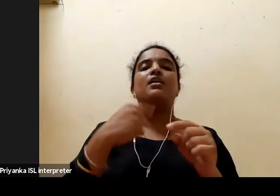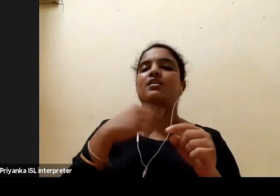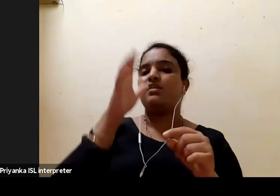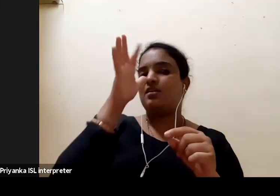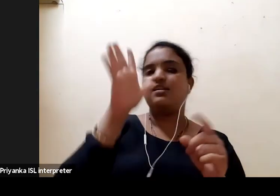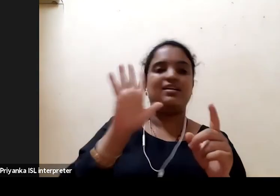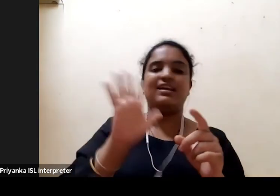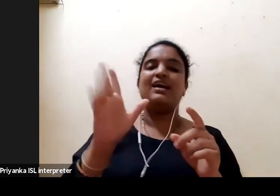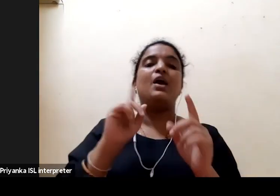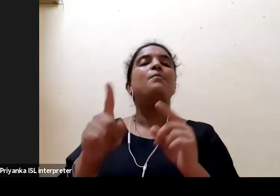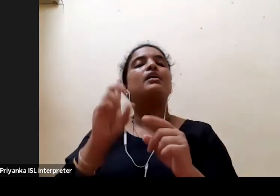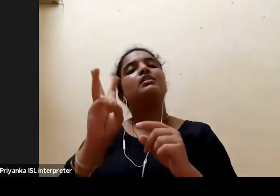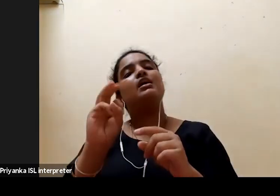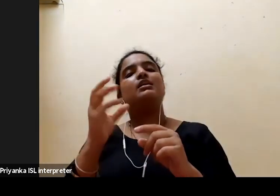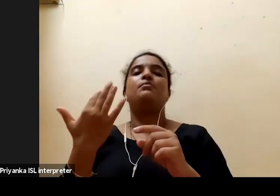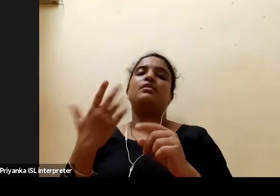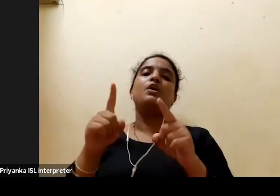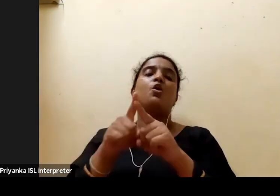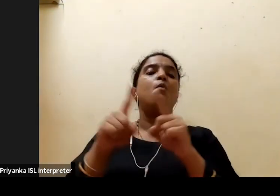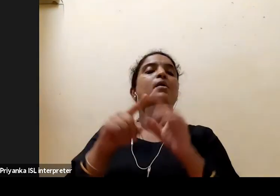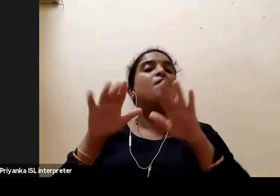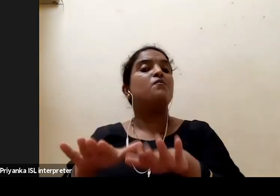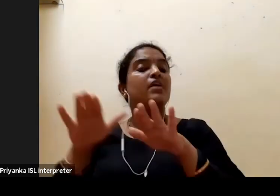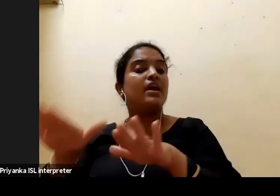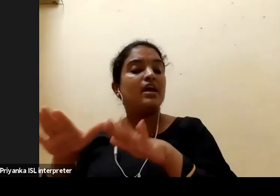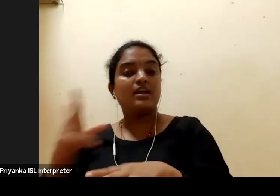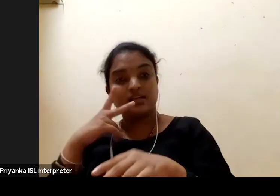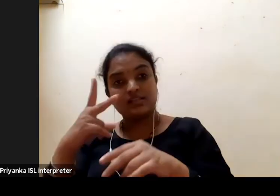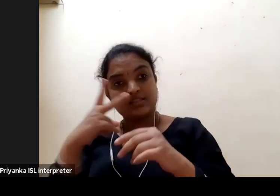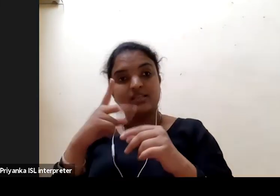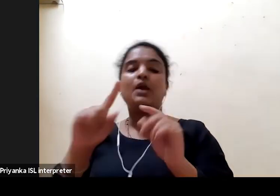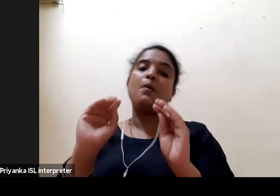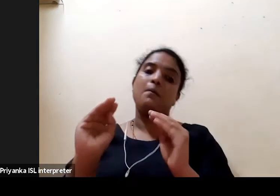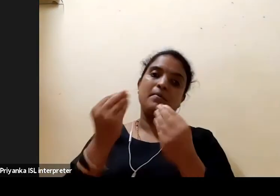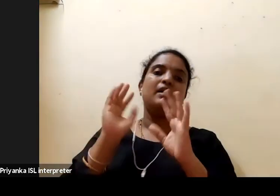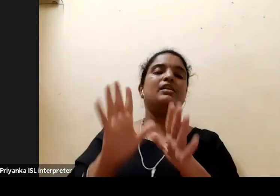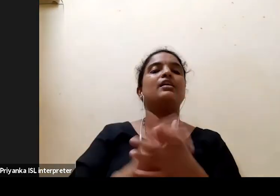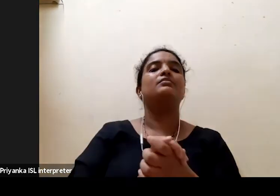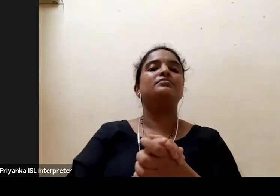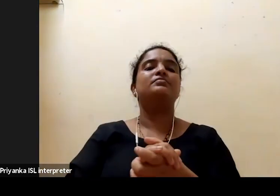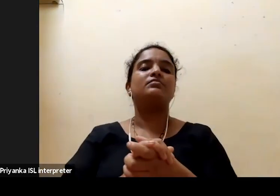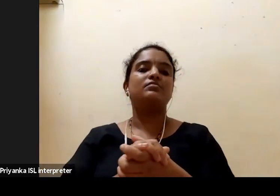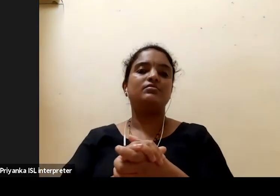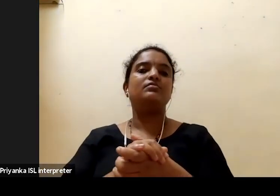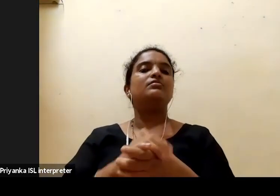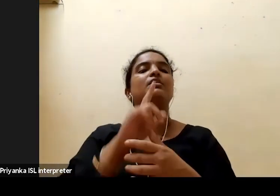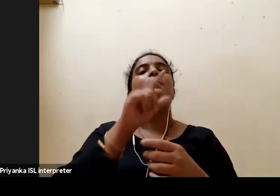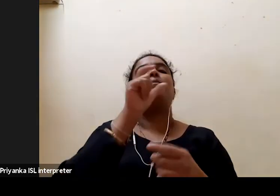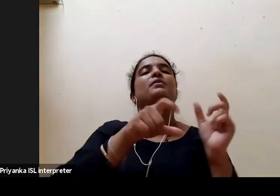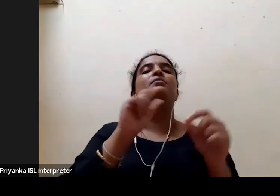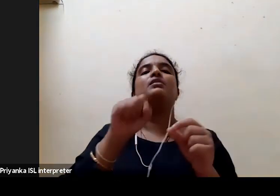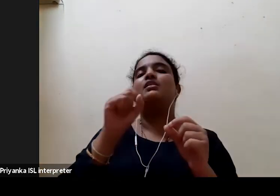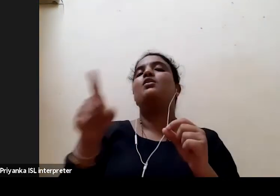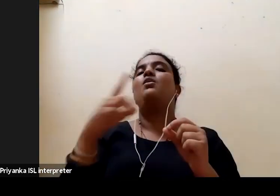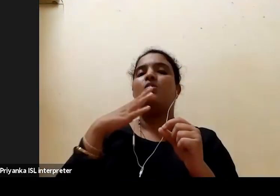just going to take you 30 minutes, but it's going to be worth your effort. So when you put in your personal commentary like this, that person will remember that, hey, this